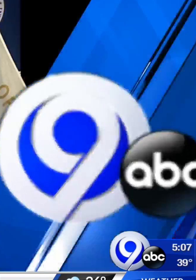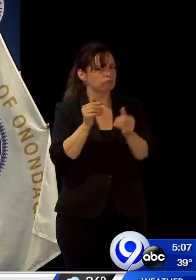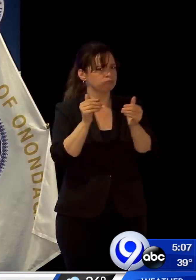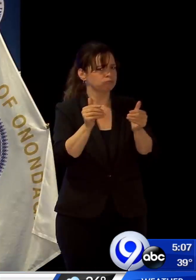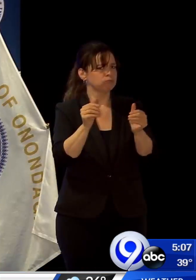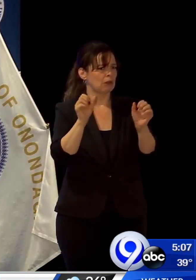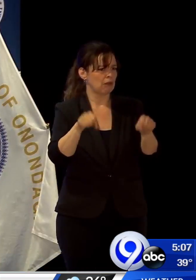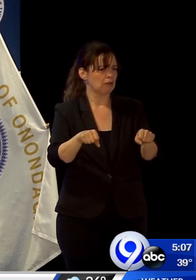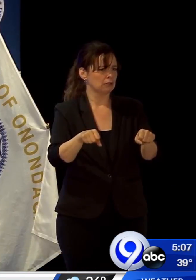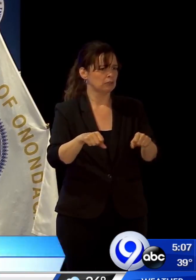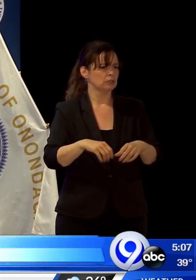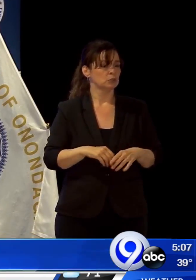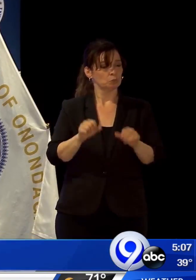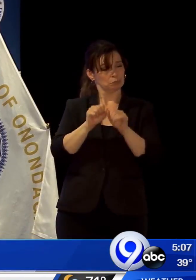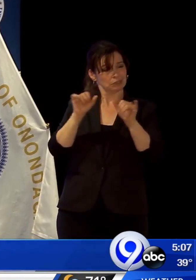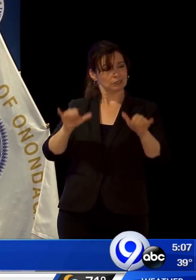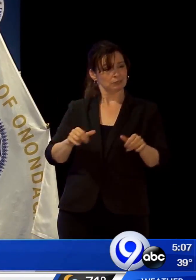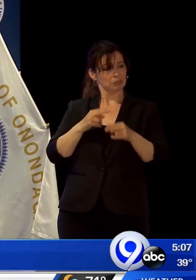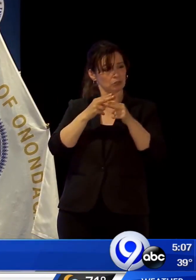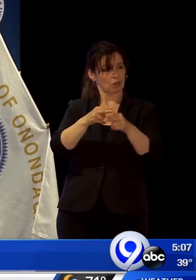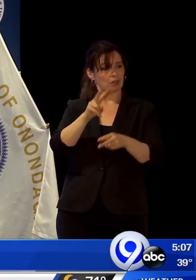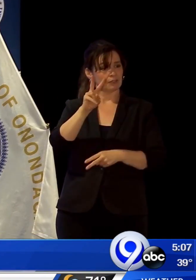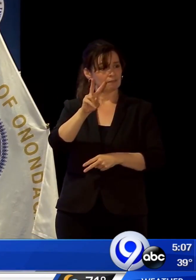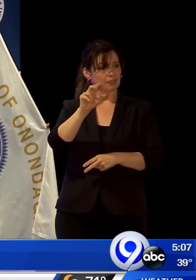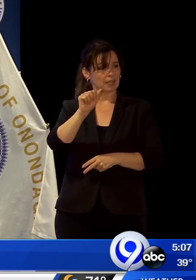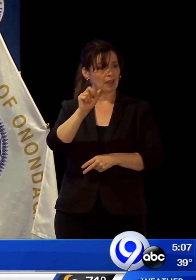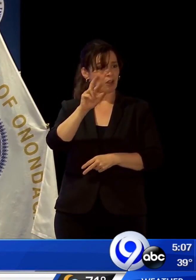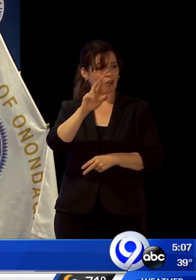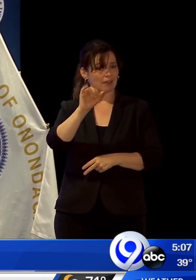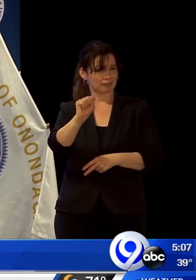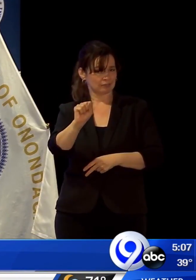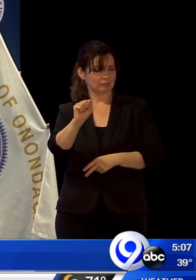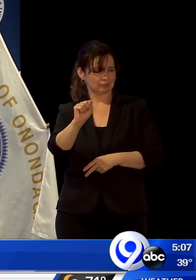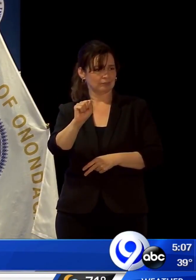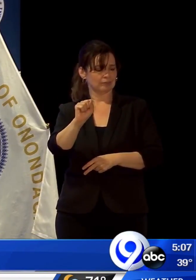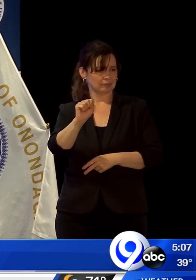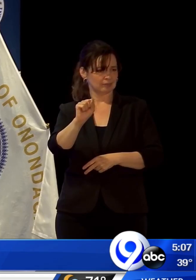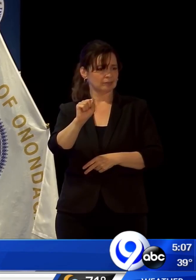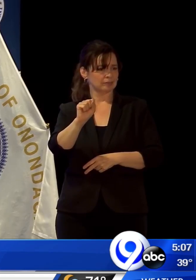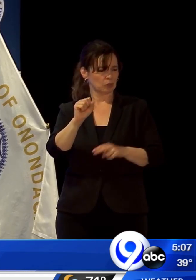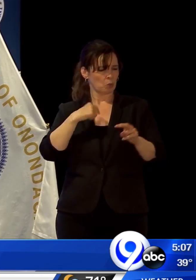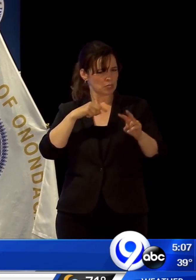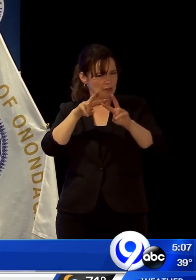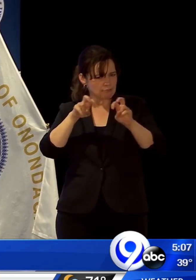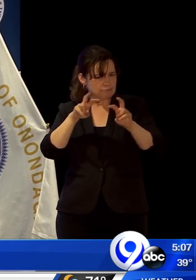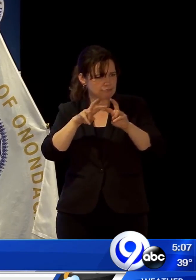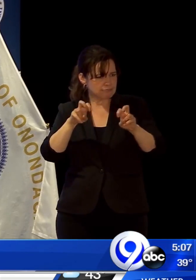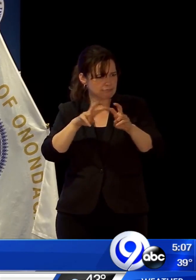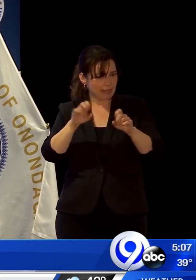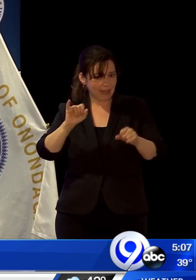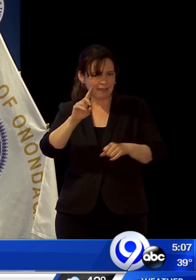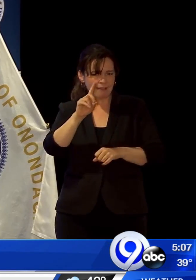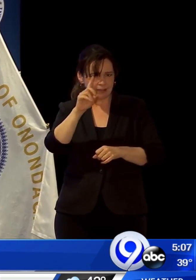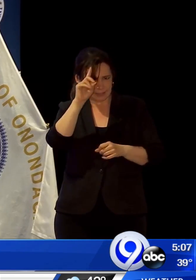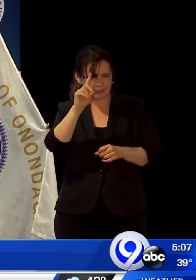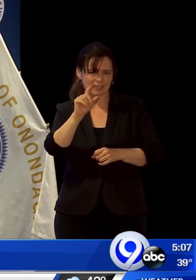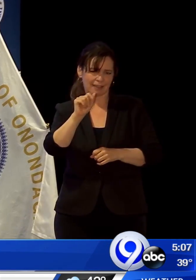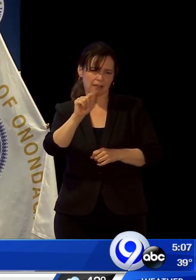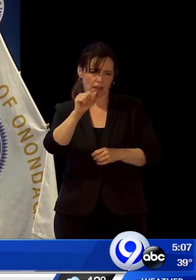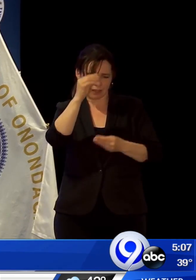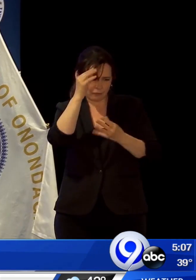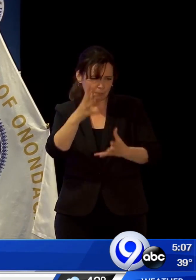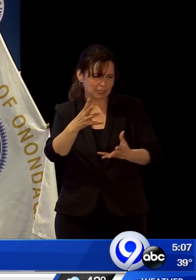If there are problems, they are going to continue to come back and will say that, okay, there's a problem here, let's pause and let's